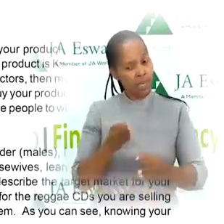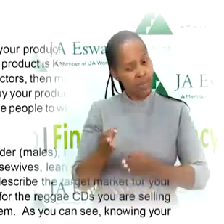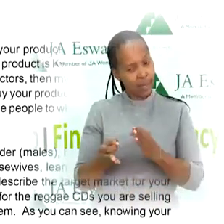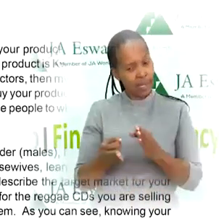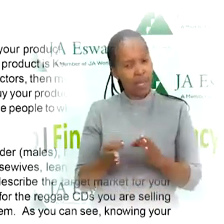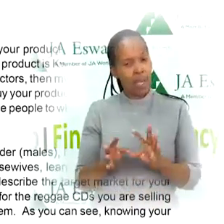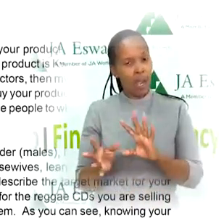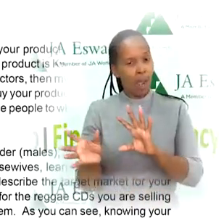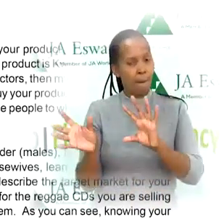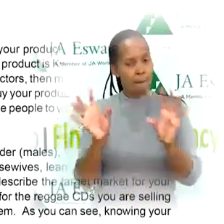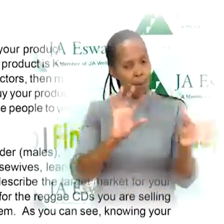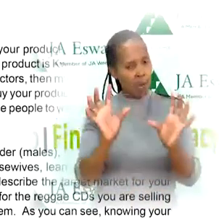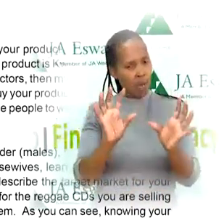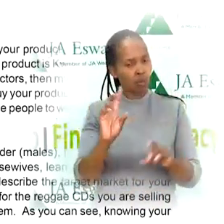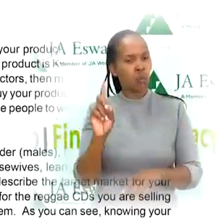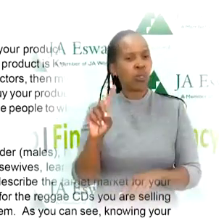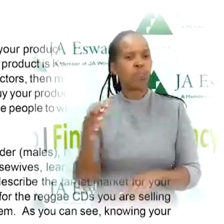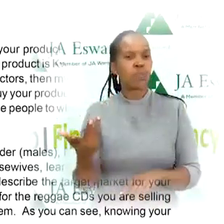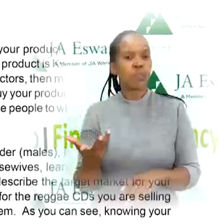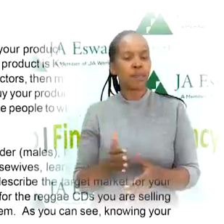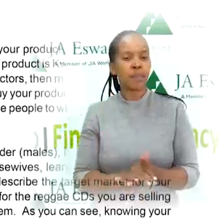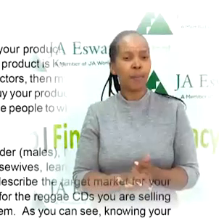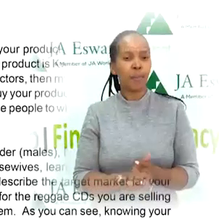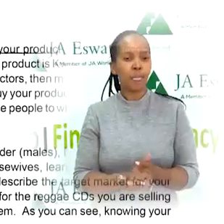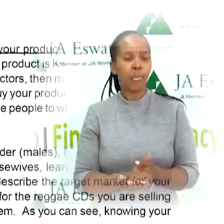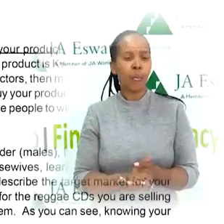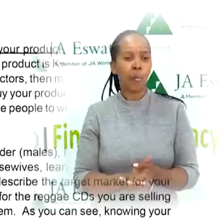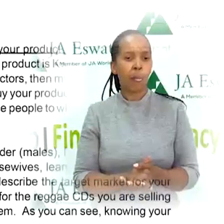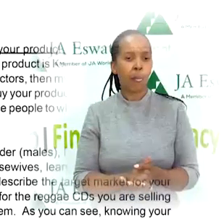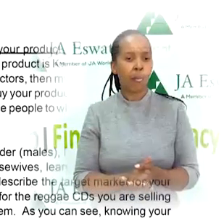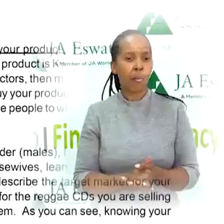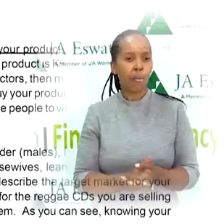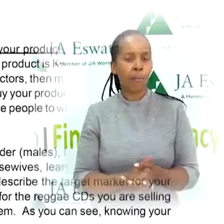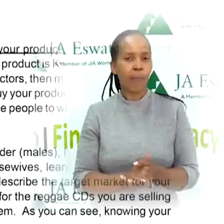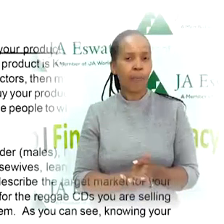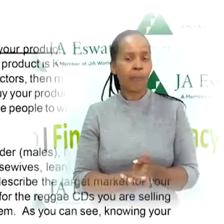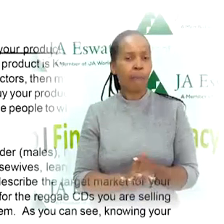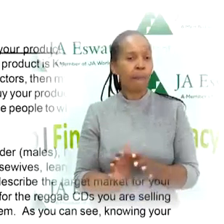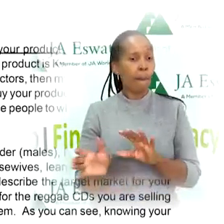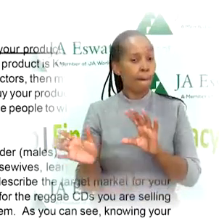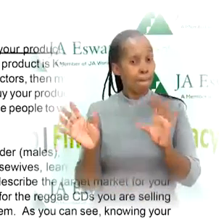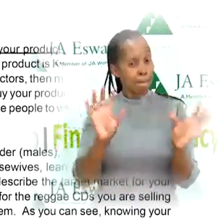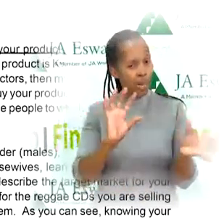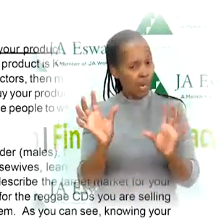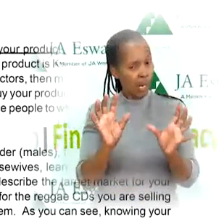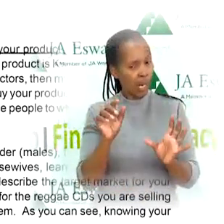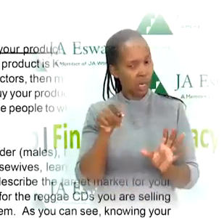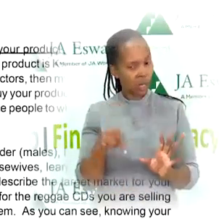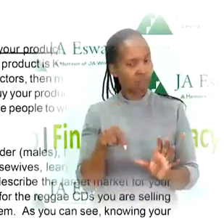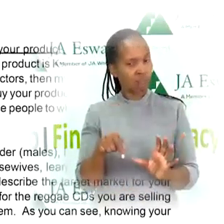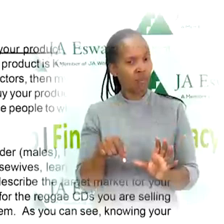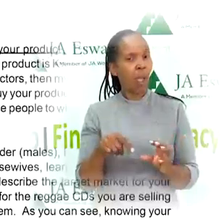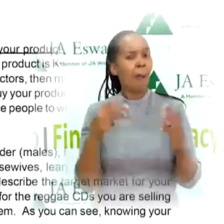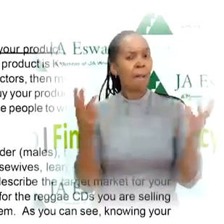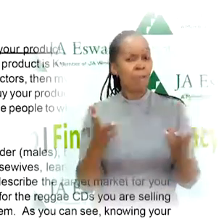on page 21 of the student manual. The market means all those people to whom you may sell your